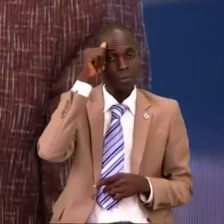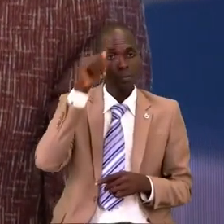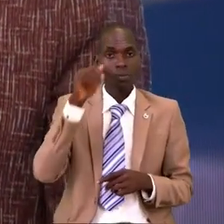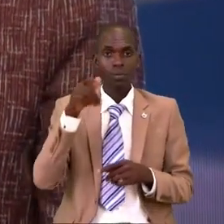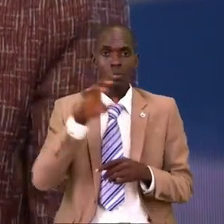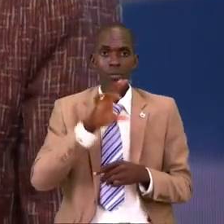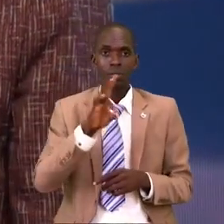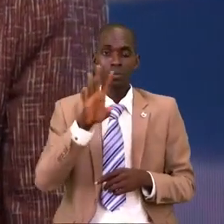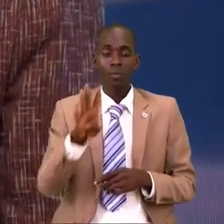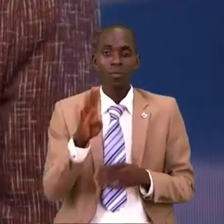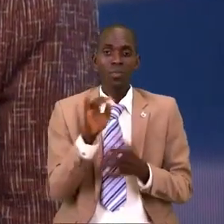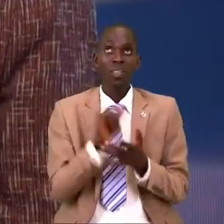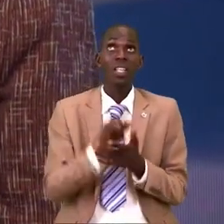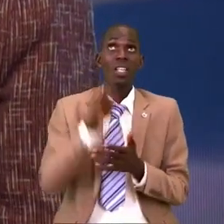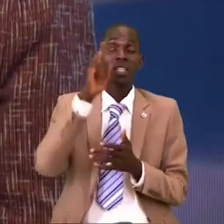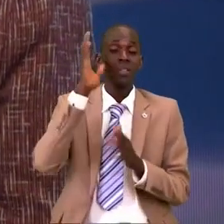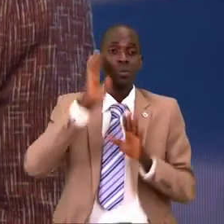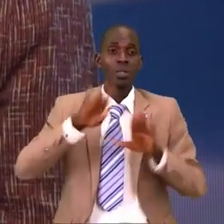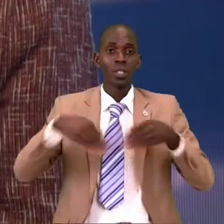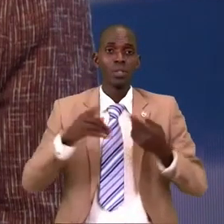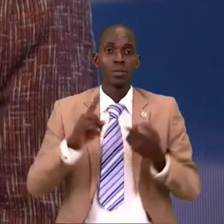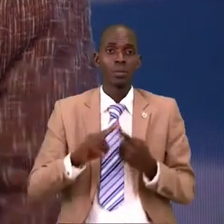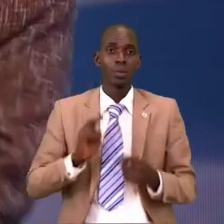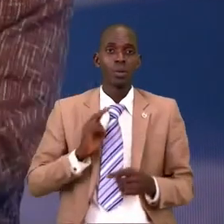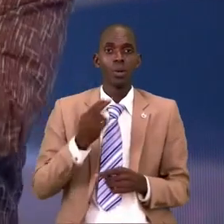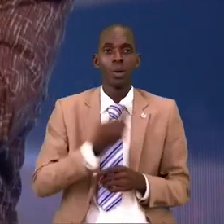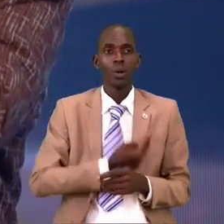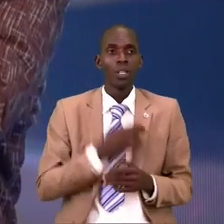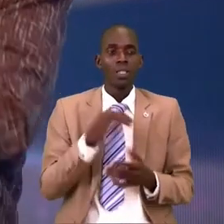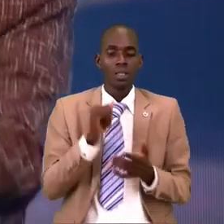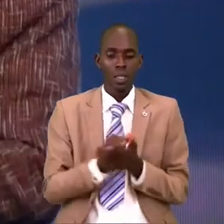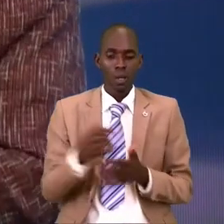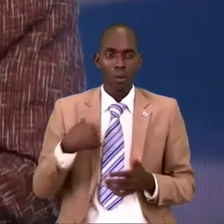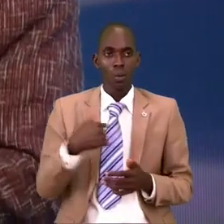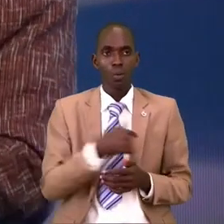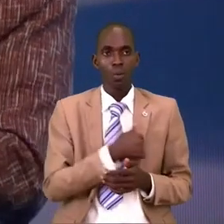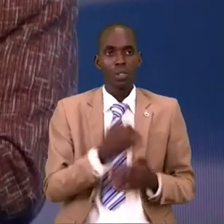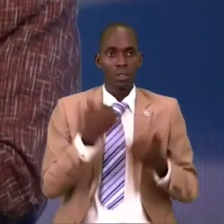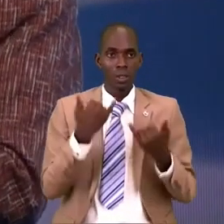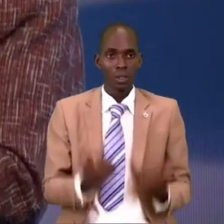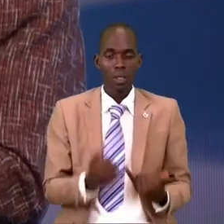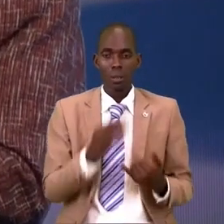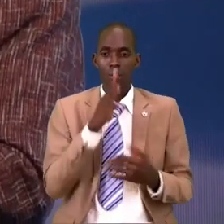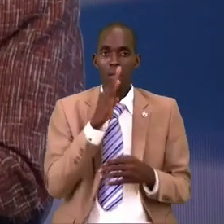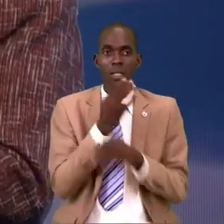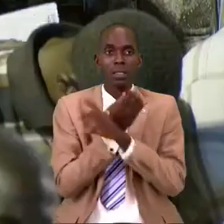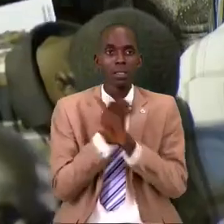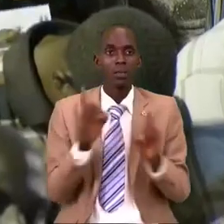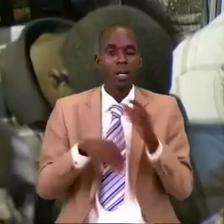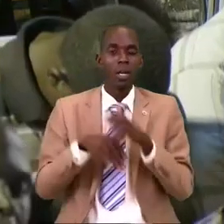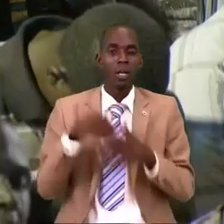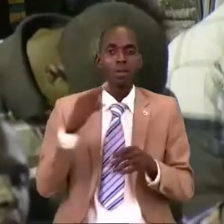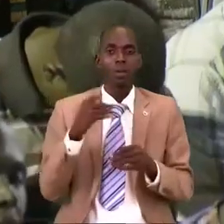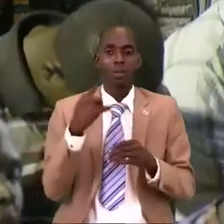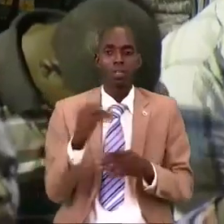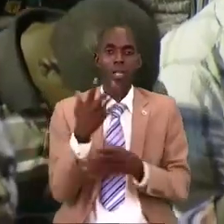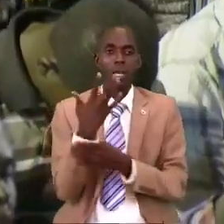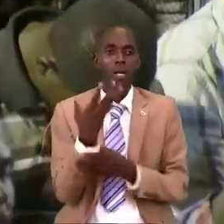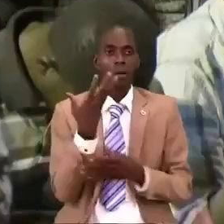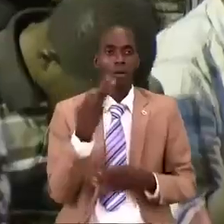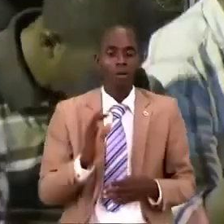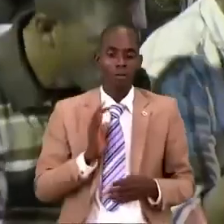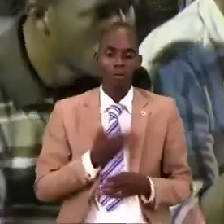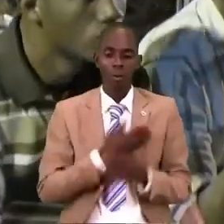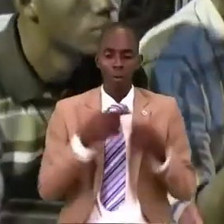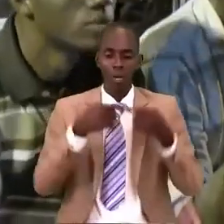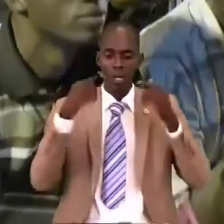the hand of our enemies. Delivered out of the hands of our enemies. Amen.